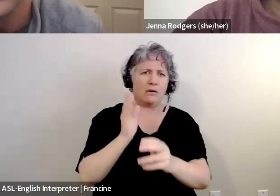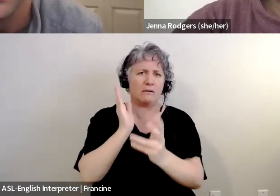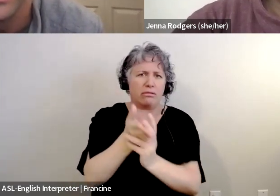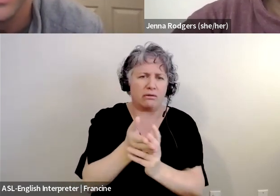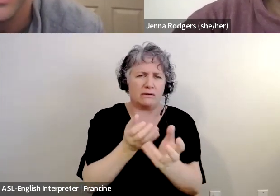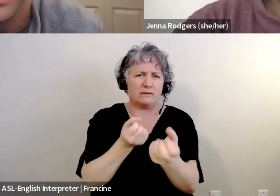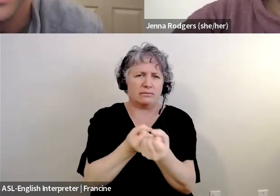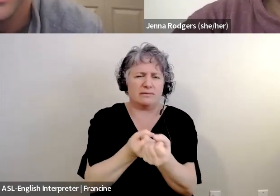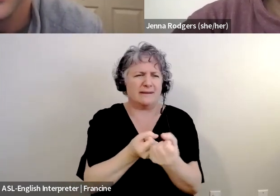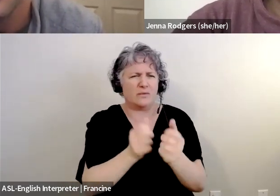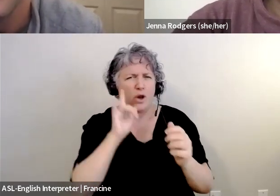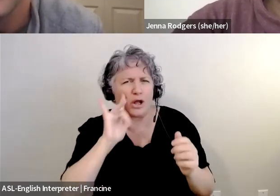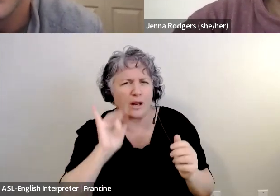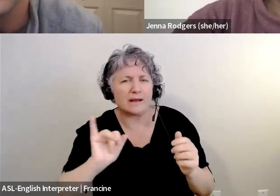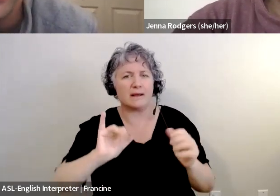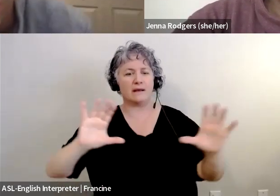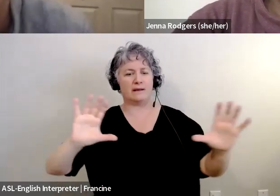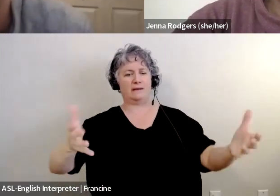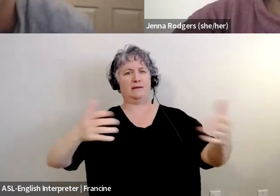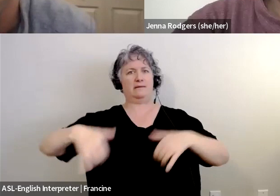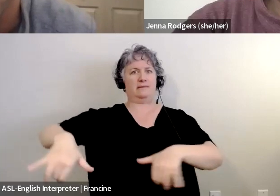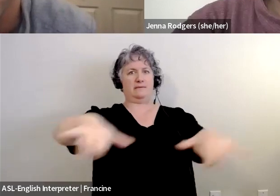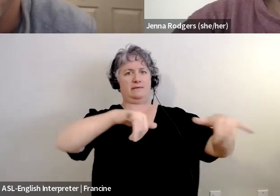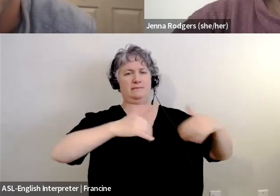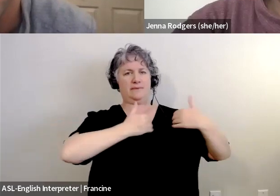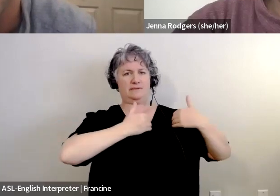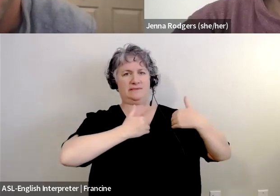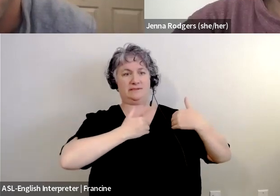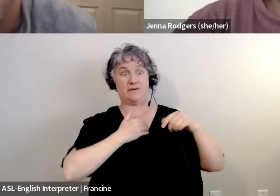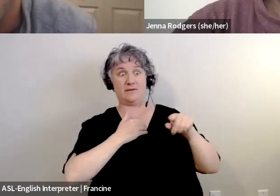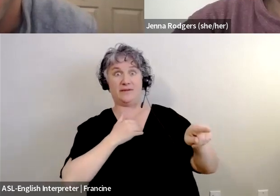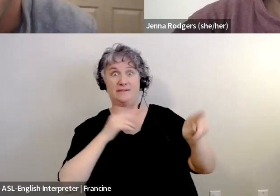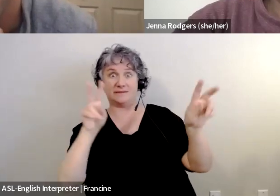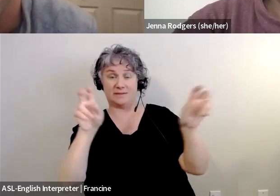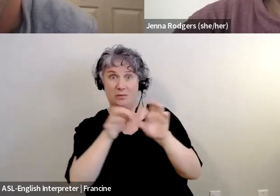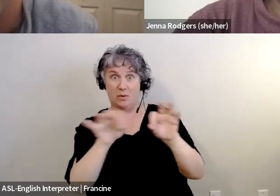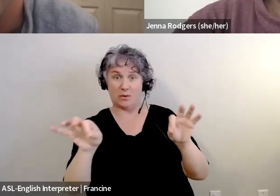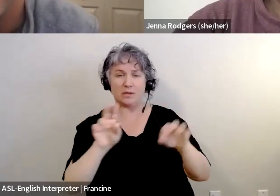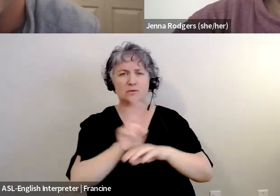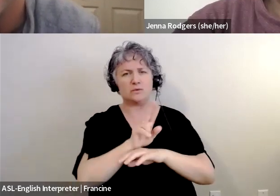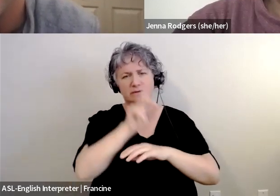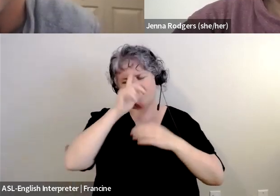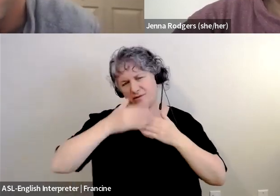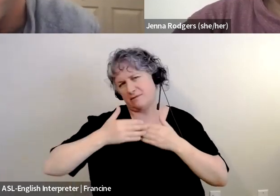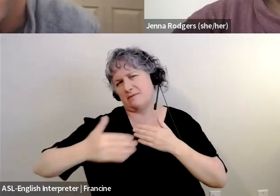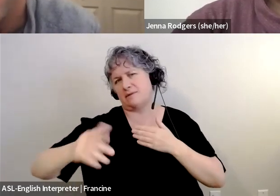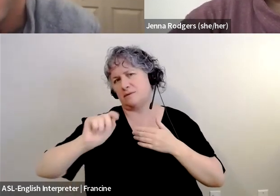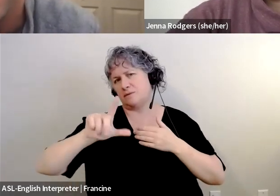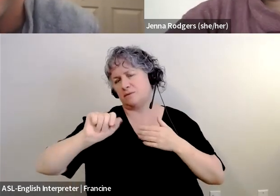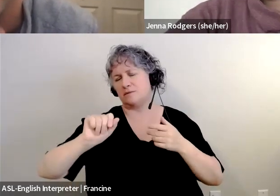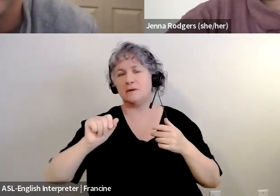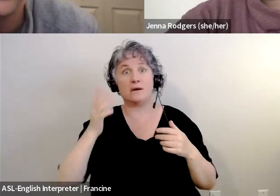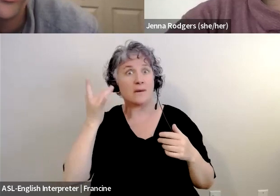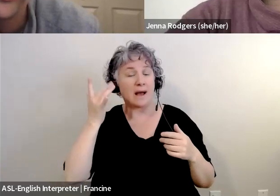collective responsibility? And we are going to use this quote as we start to jump into some of the tools, because it shows that we can start to make subtle